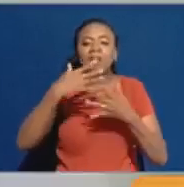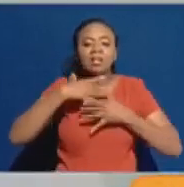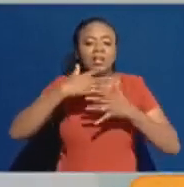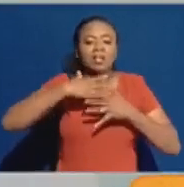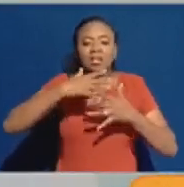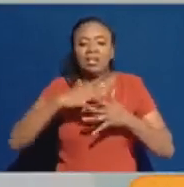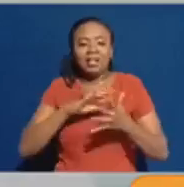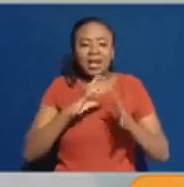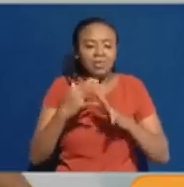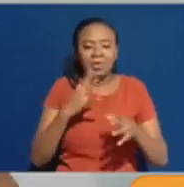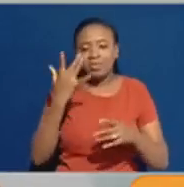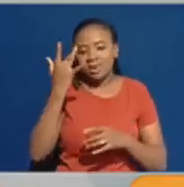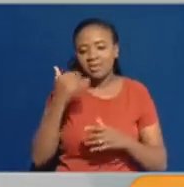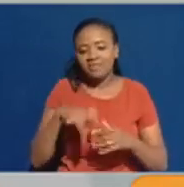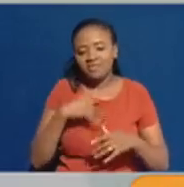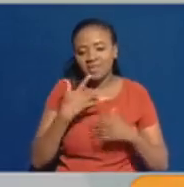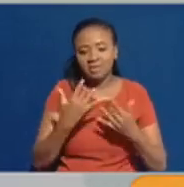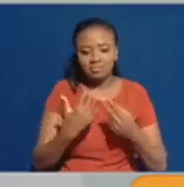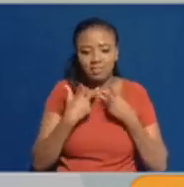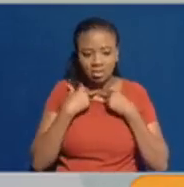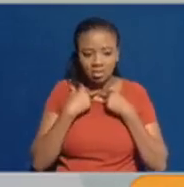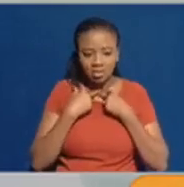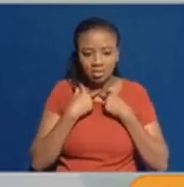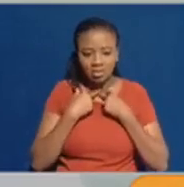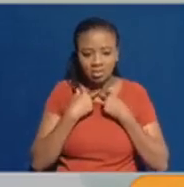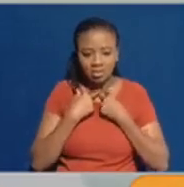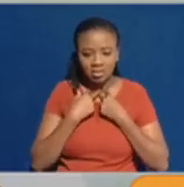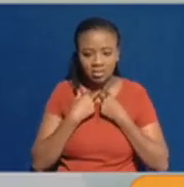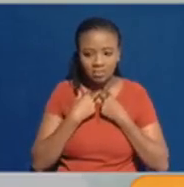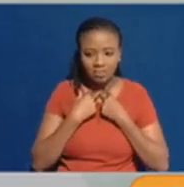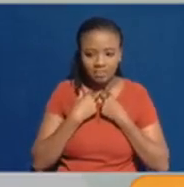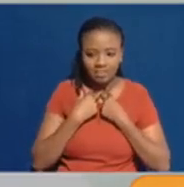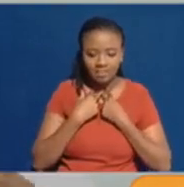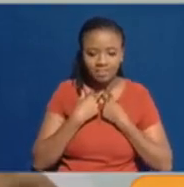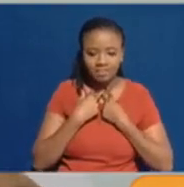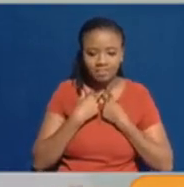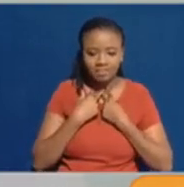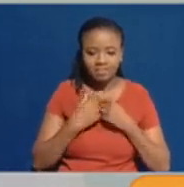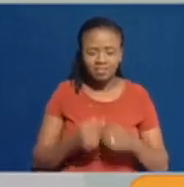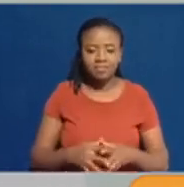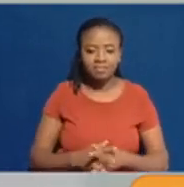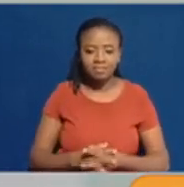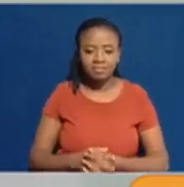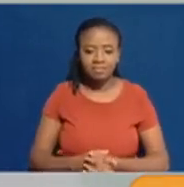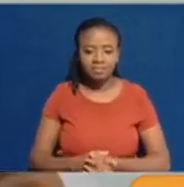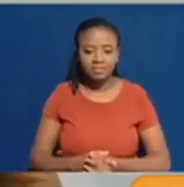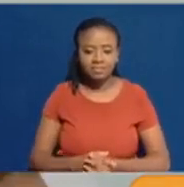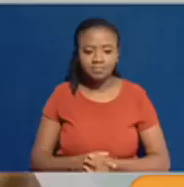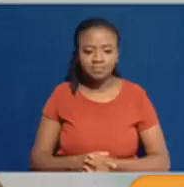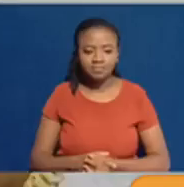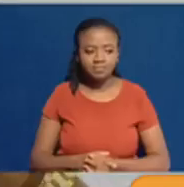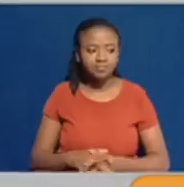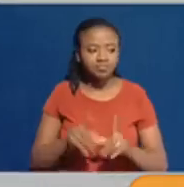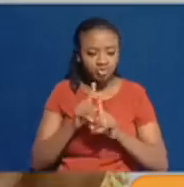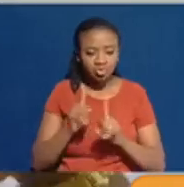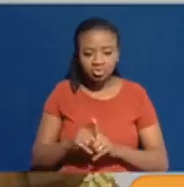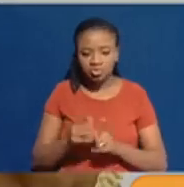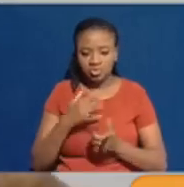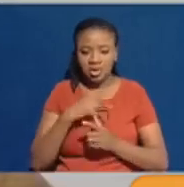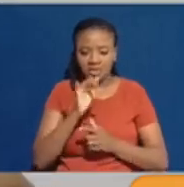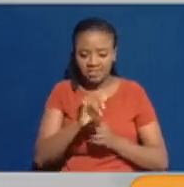oxygen. Usually we normally have massive upwelling. I think in local language they call it ngera, I'm not sure. So we have that massive